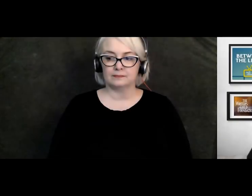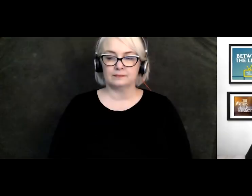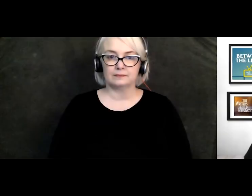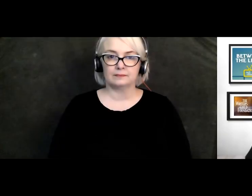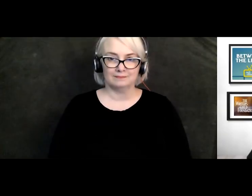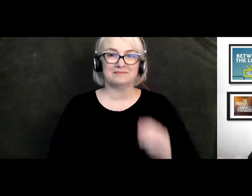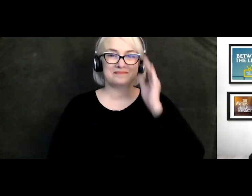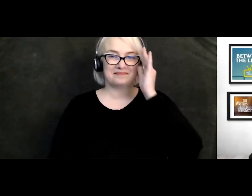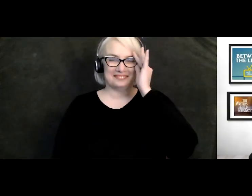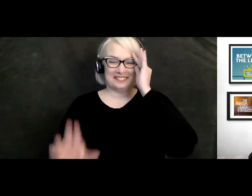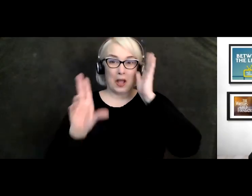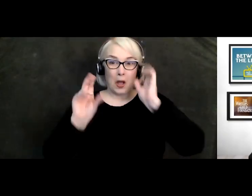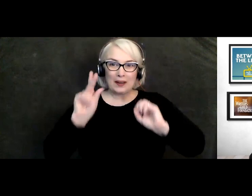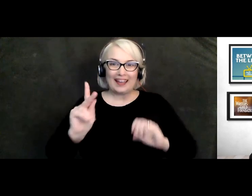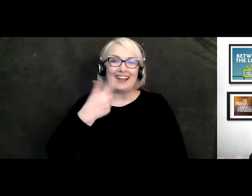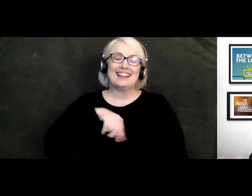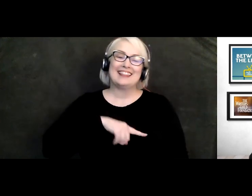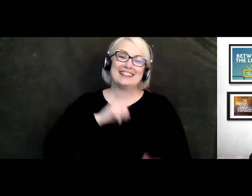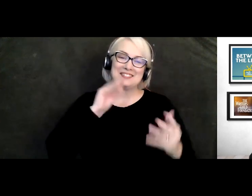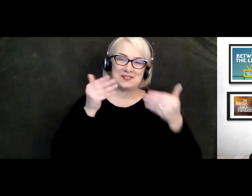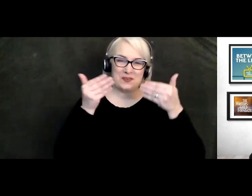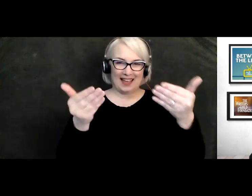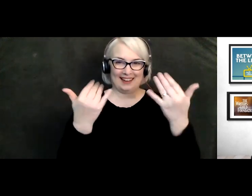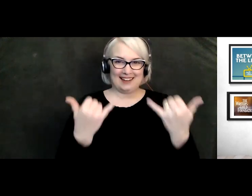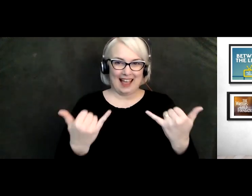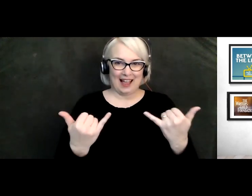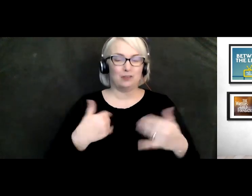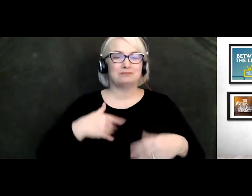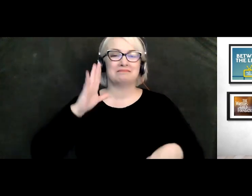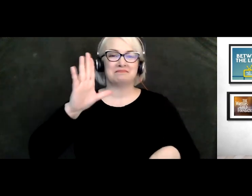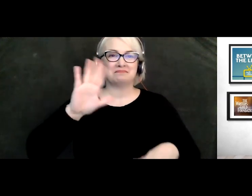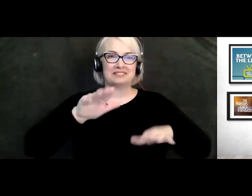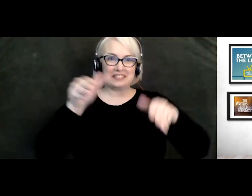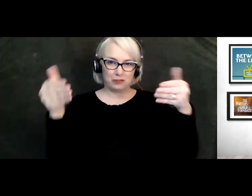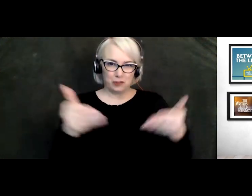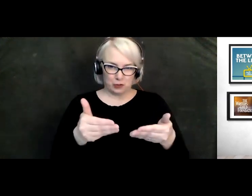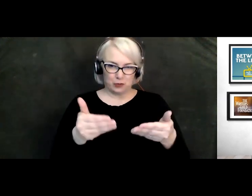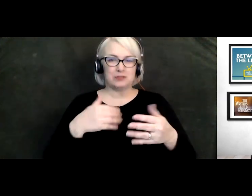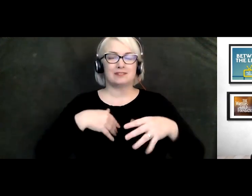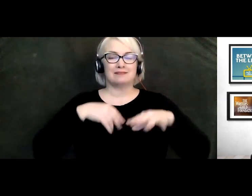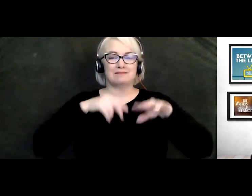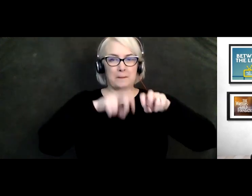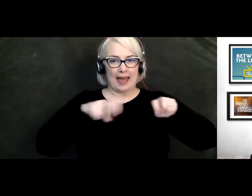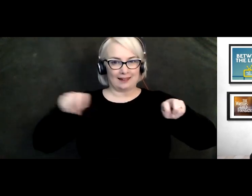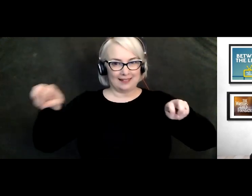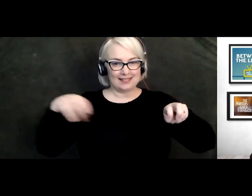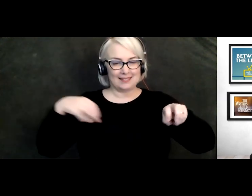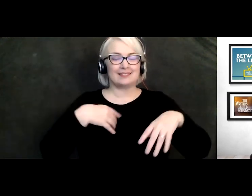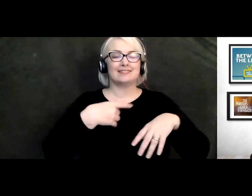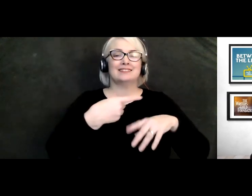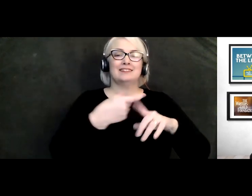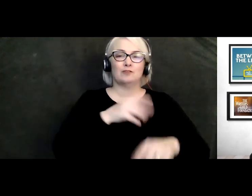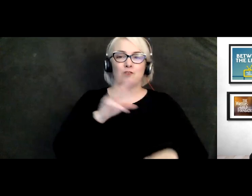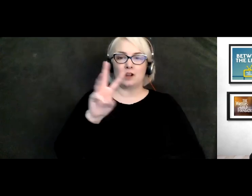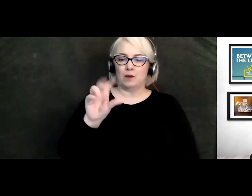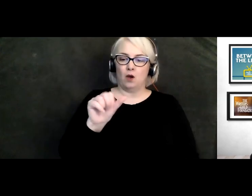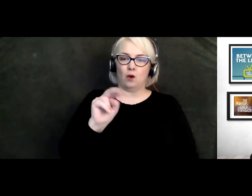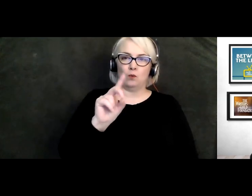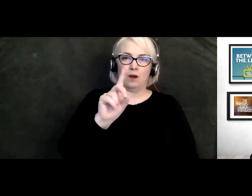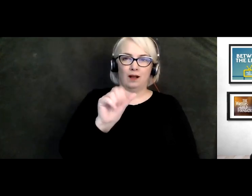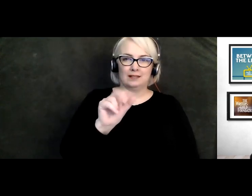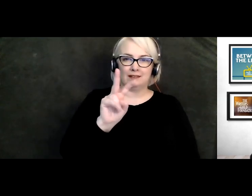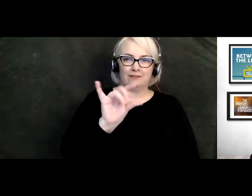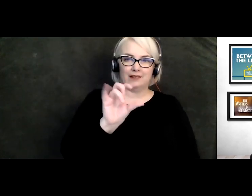Okay, so let's go ahead now and introduce our panelists from WandaVision and Mayor of